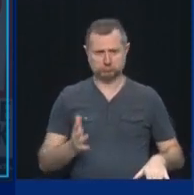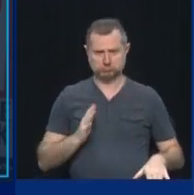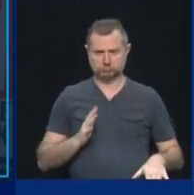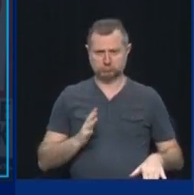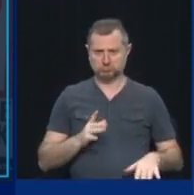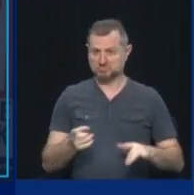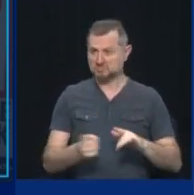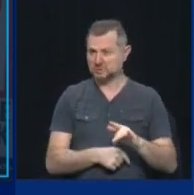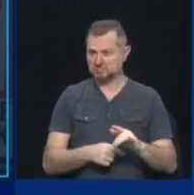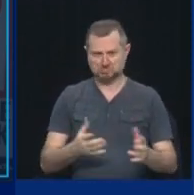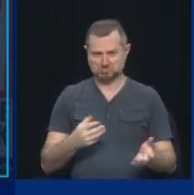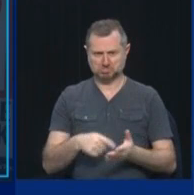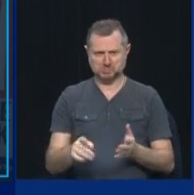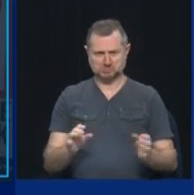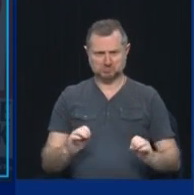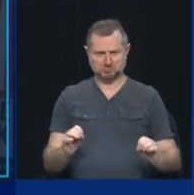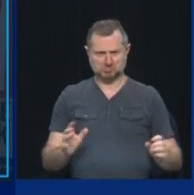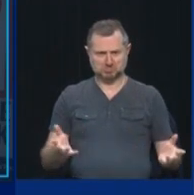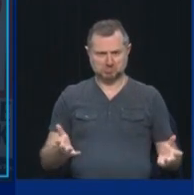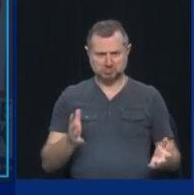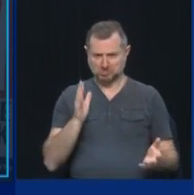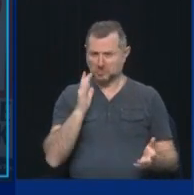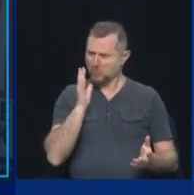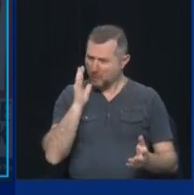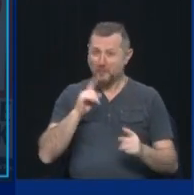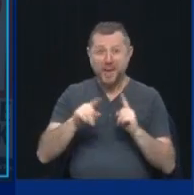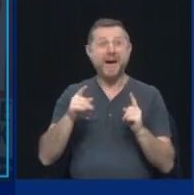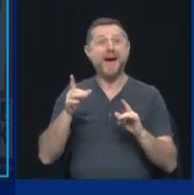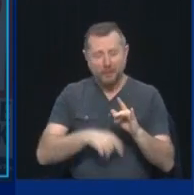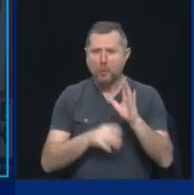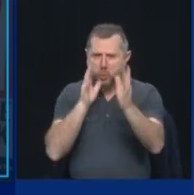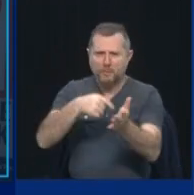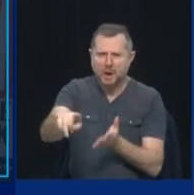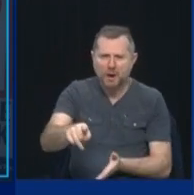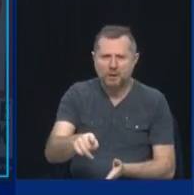of getting a vaccine.